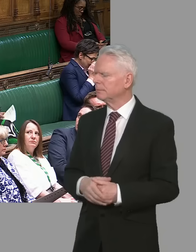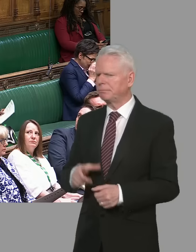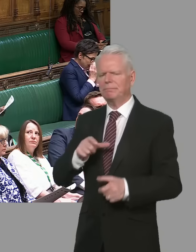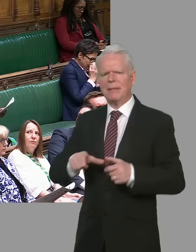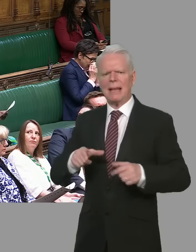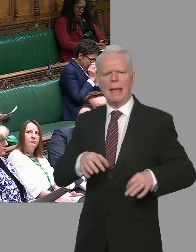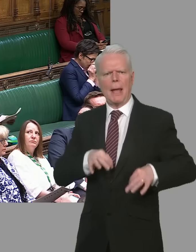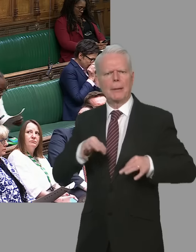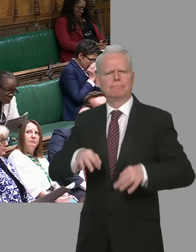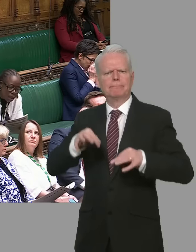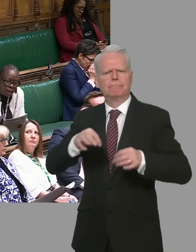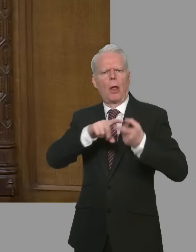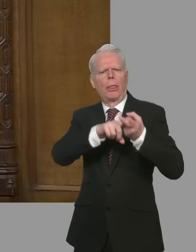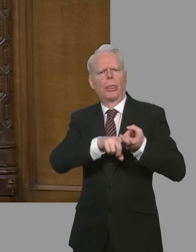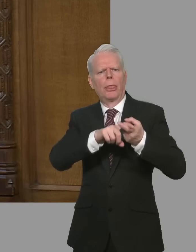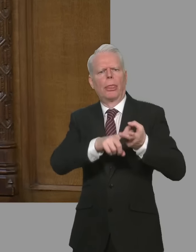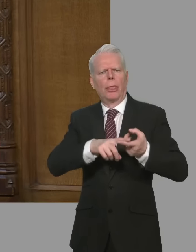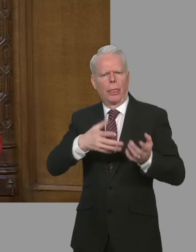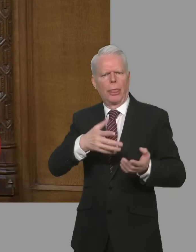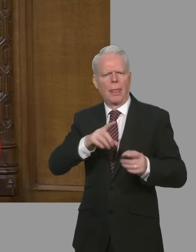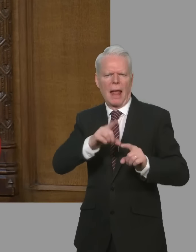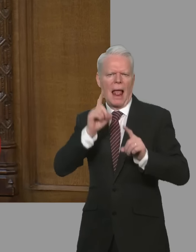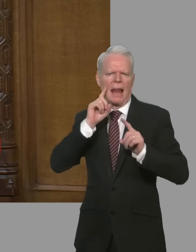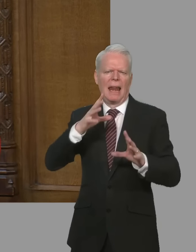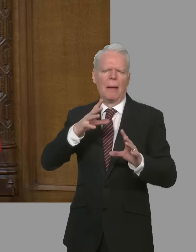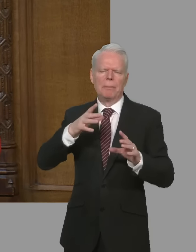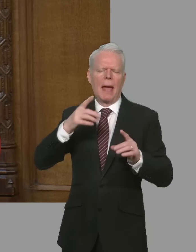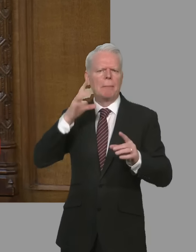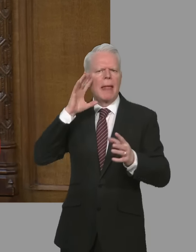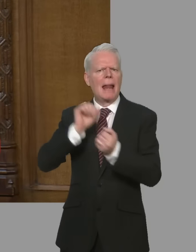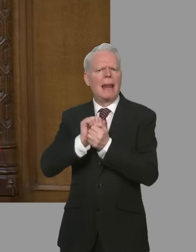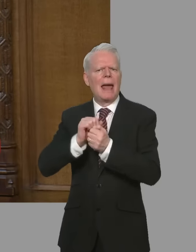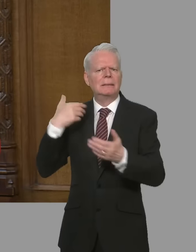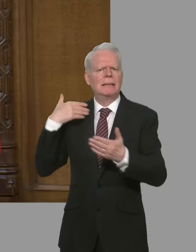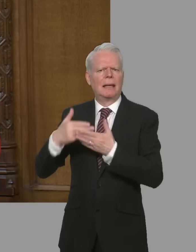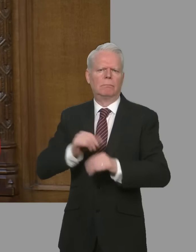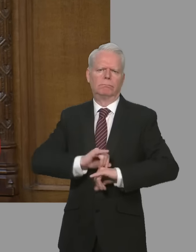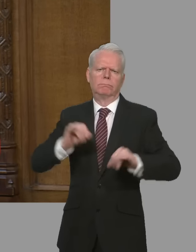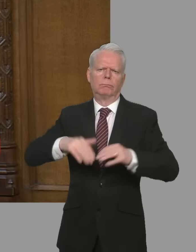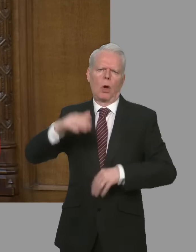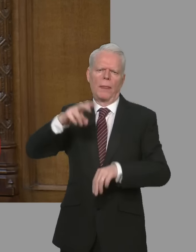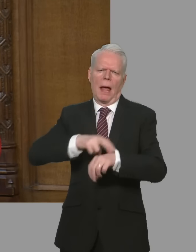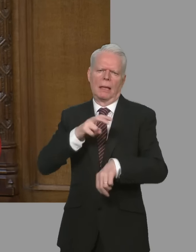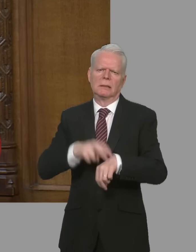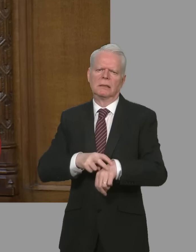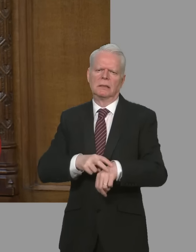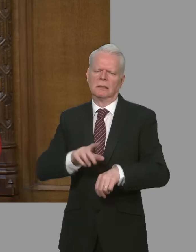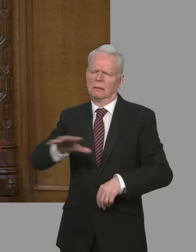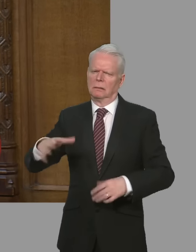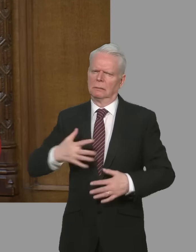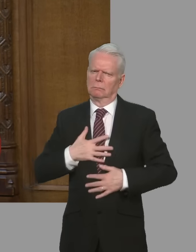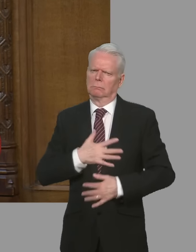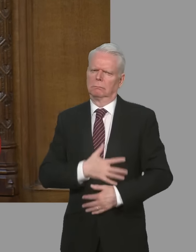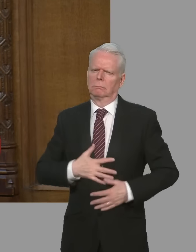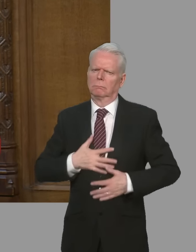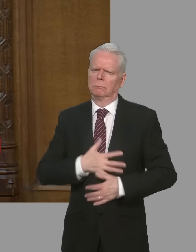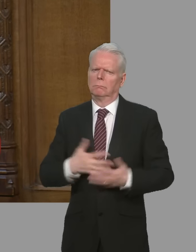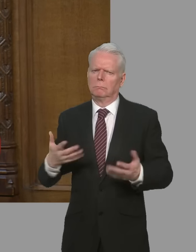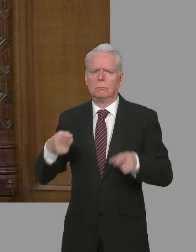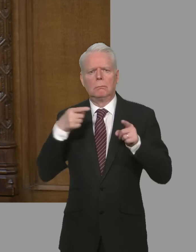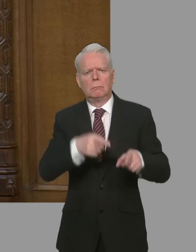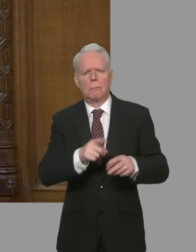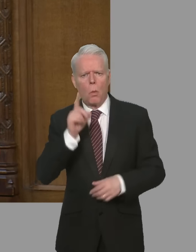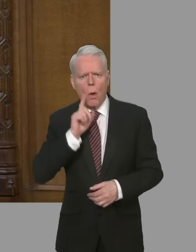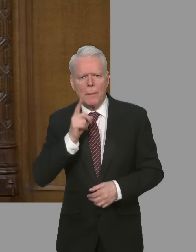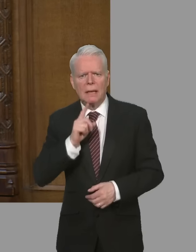threat that still exists in Northern Ireland. The murders this month of Ellie Flanagan and Amy Doherty bring to the number of 33 of